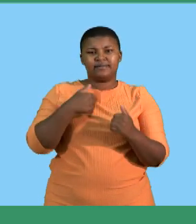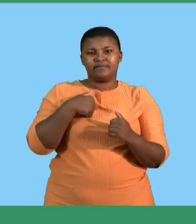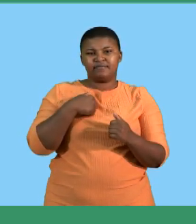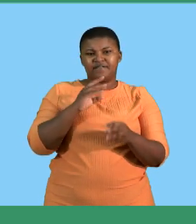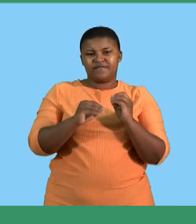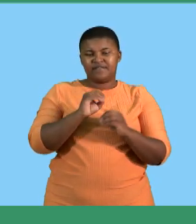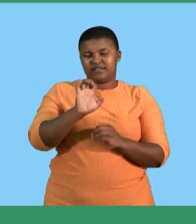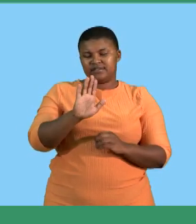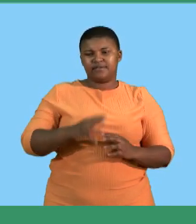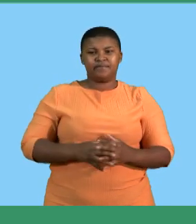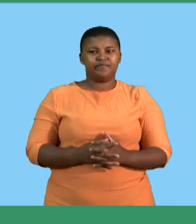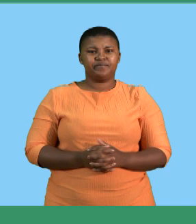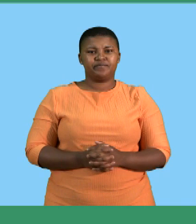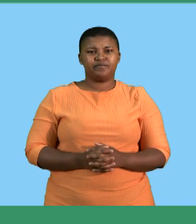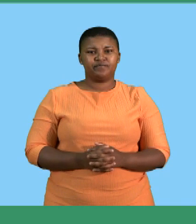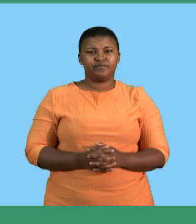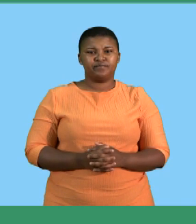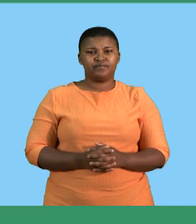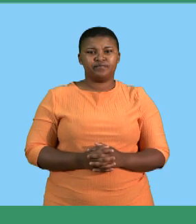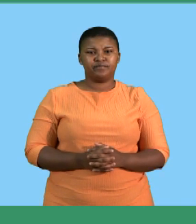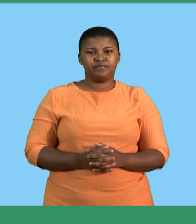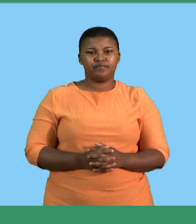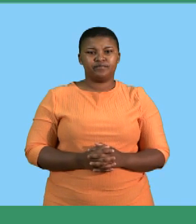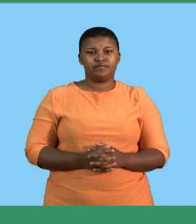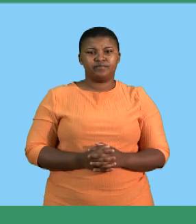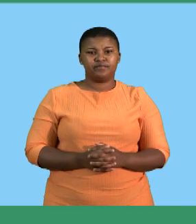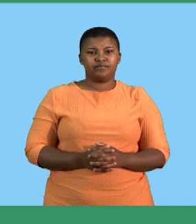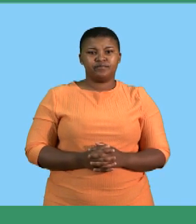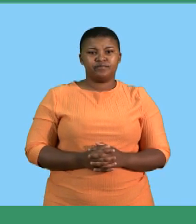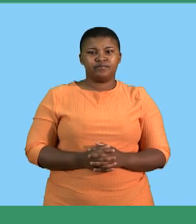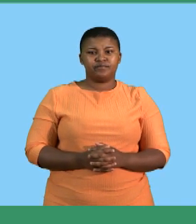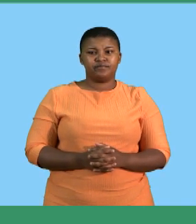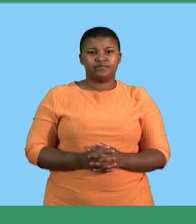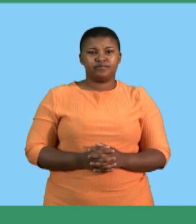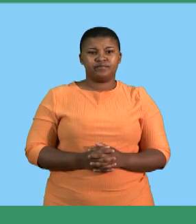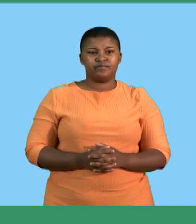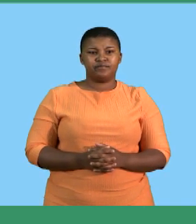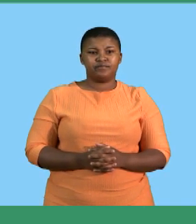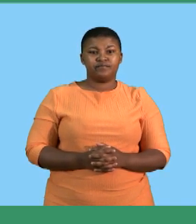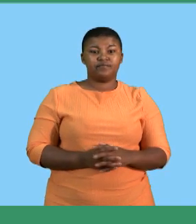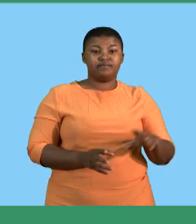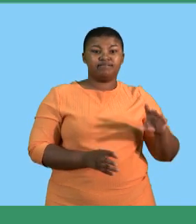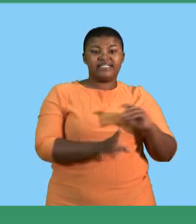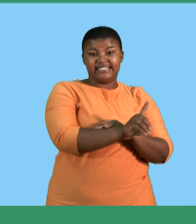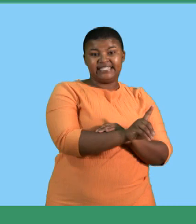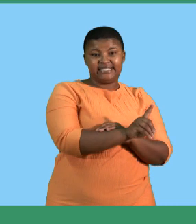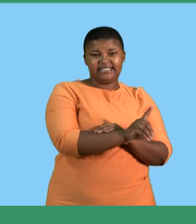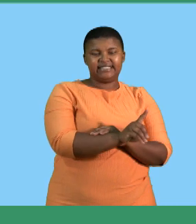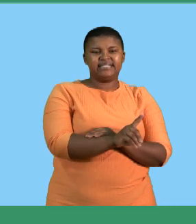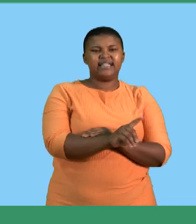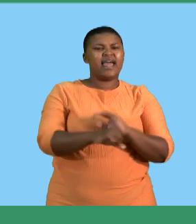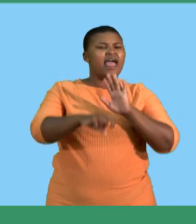Let me just quickly correct that for you guys. Management, there we go. Then D,